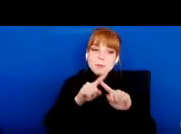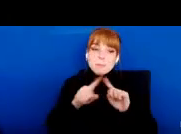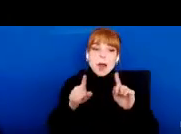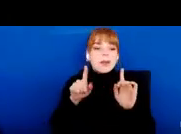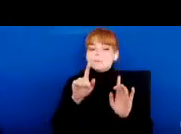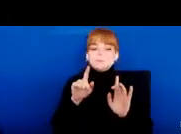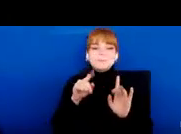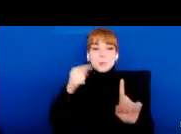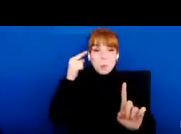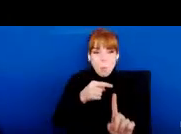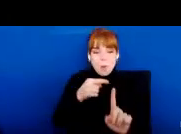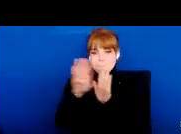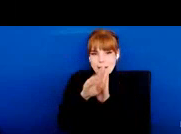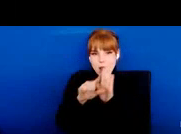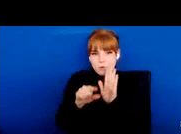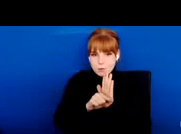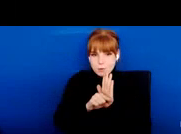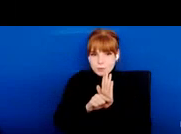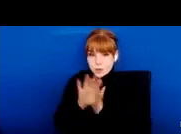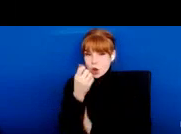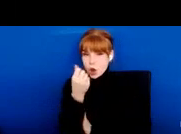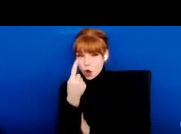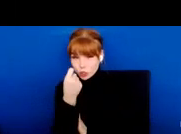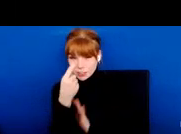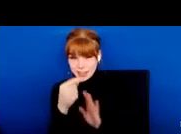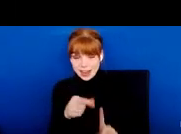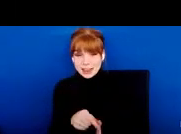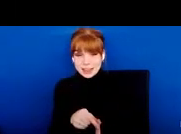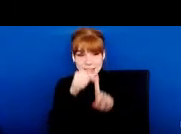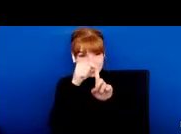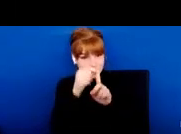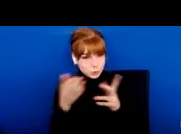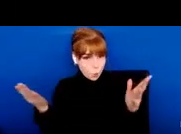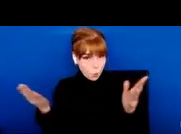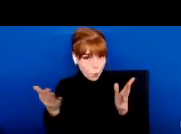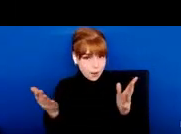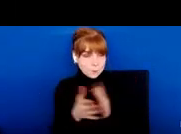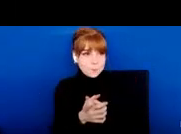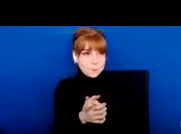important exception to that, one important thing to note, and that is